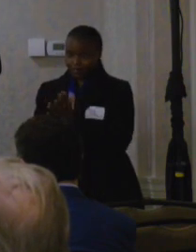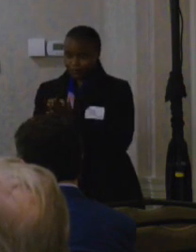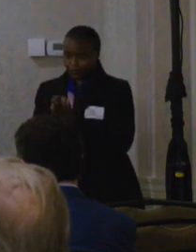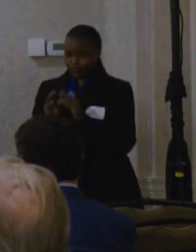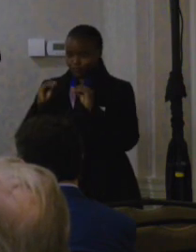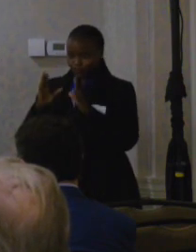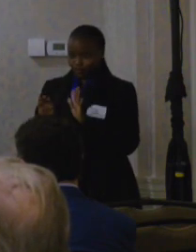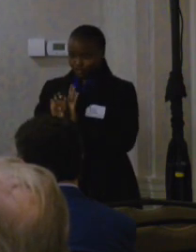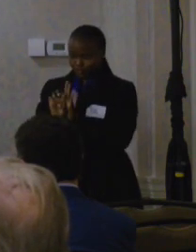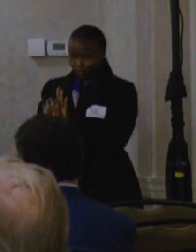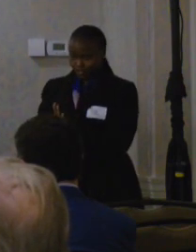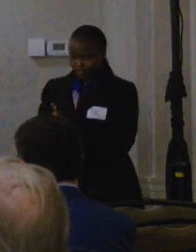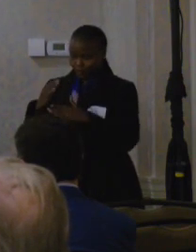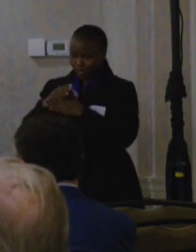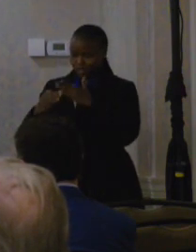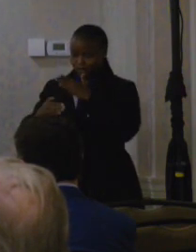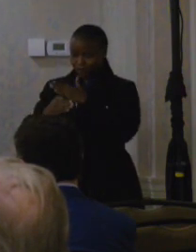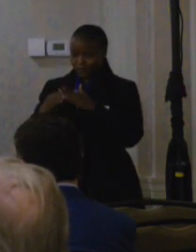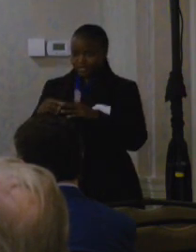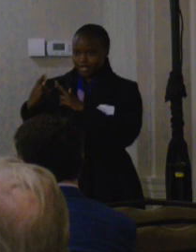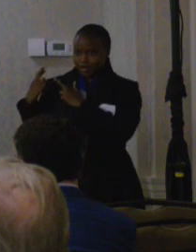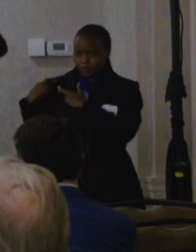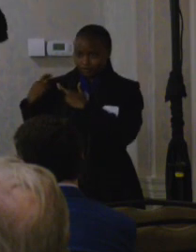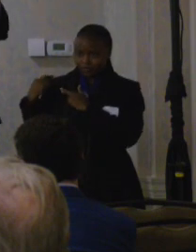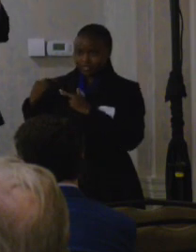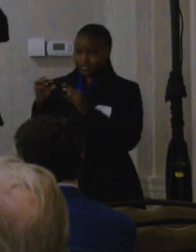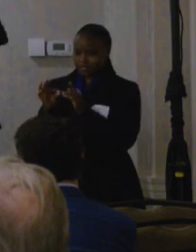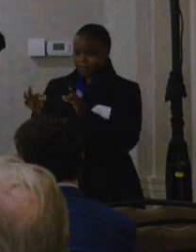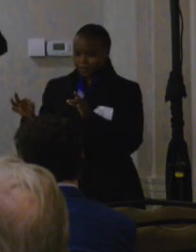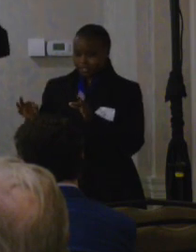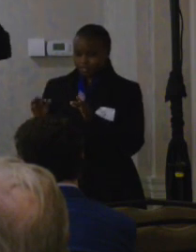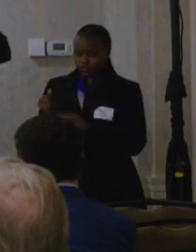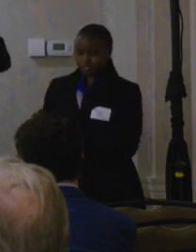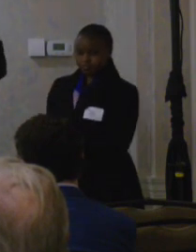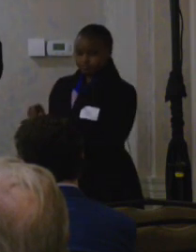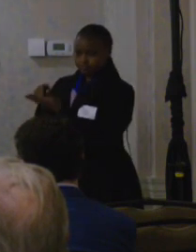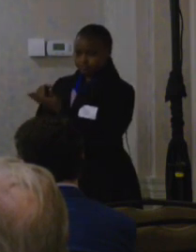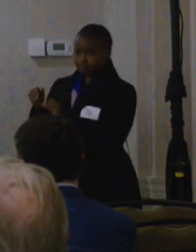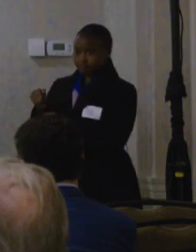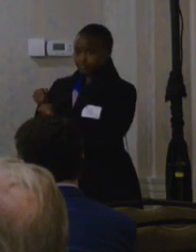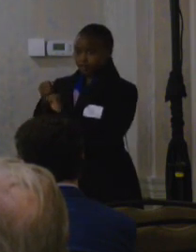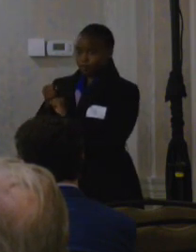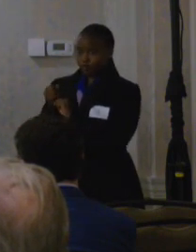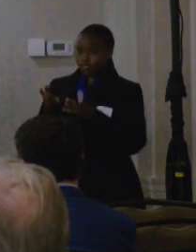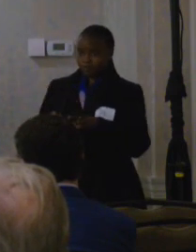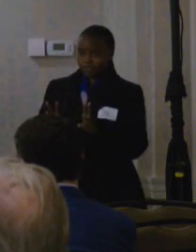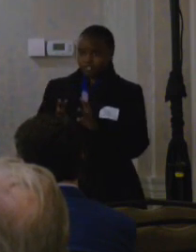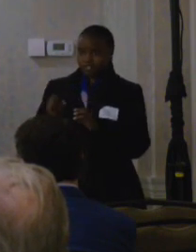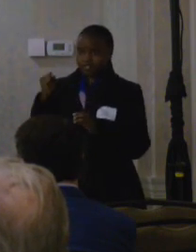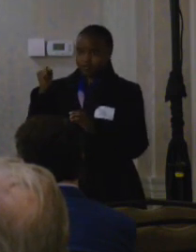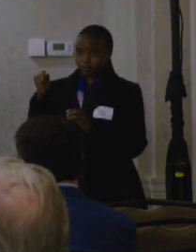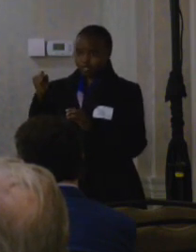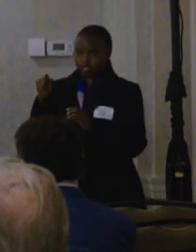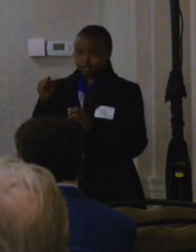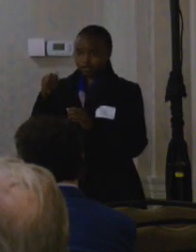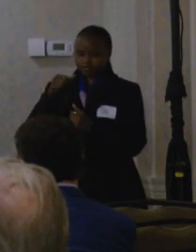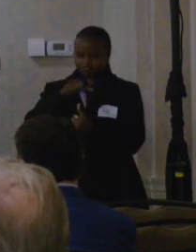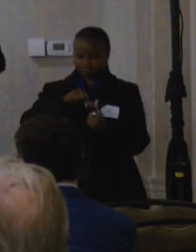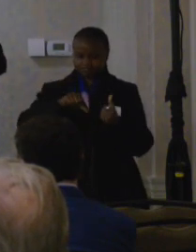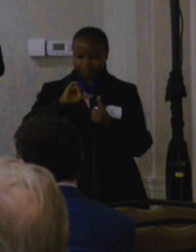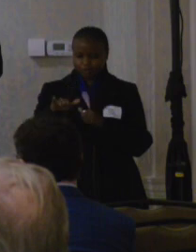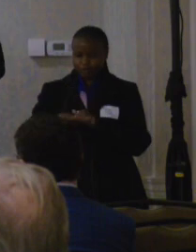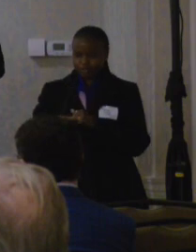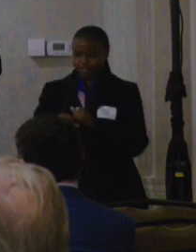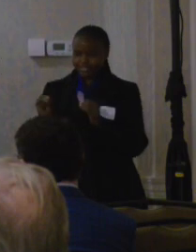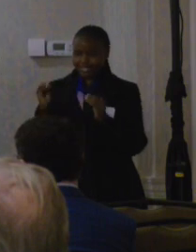for example, building accountability measures which can complement support measures, sometimes the political economy around those measures can meet a